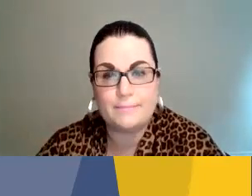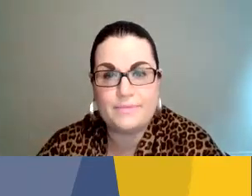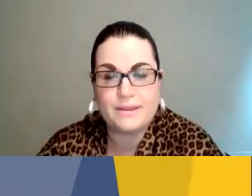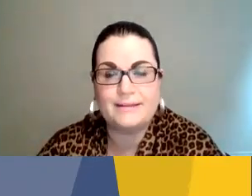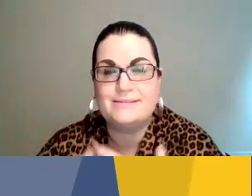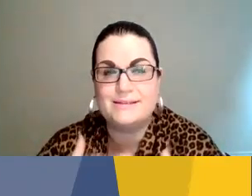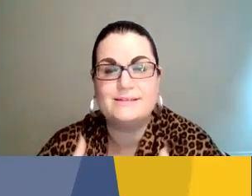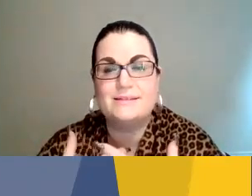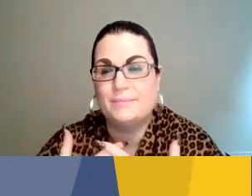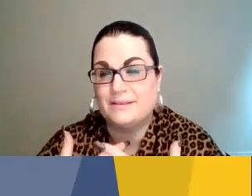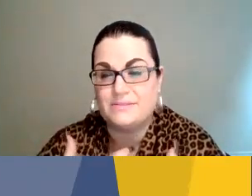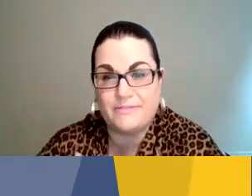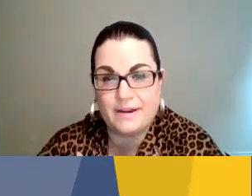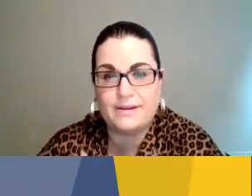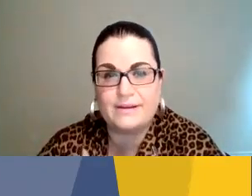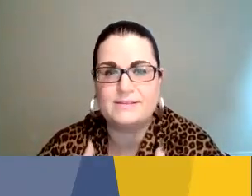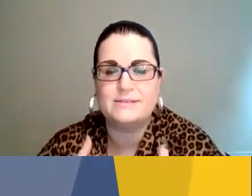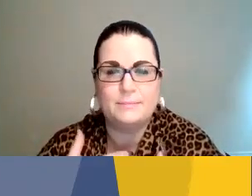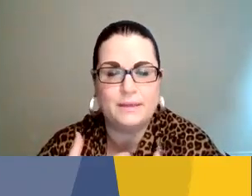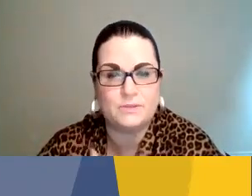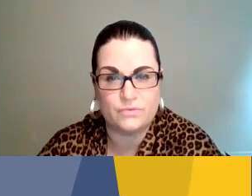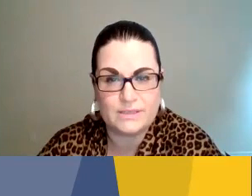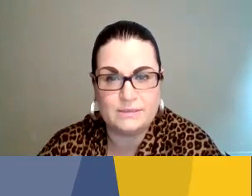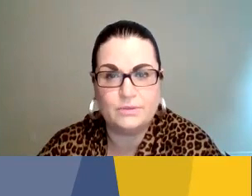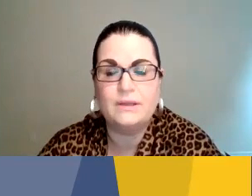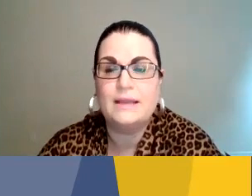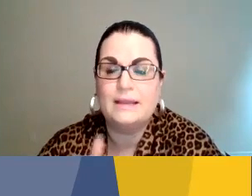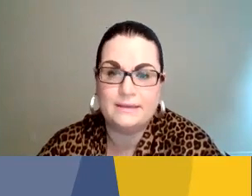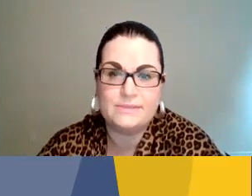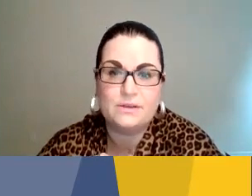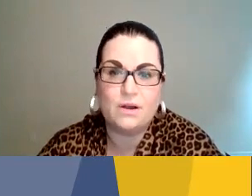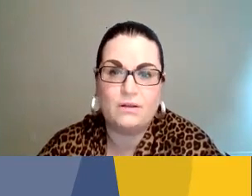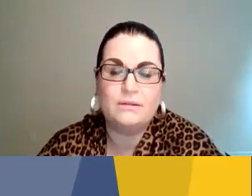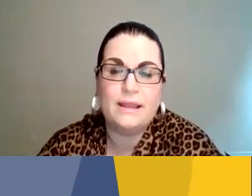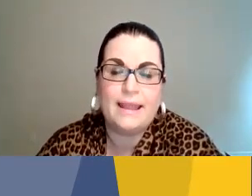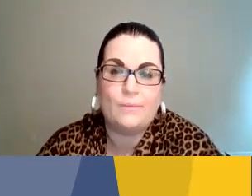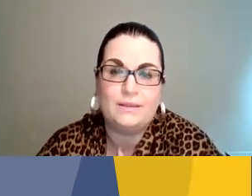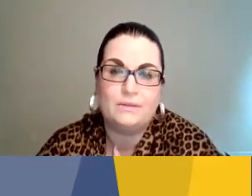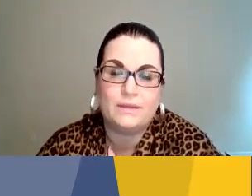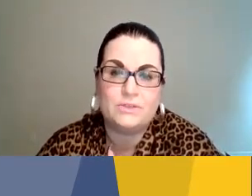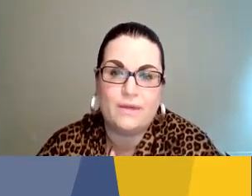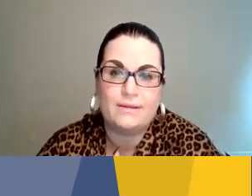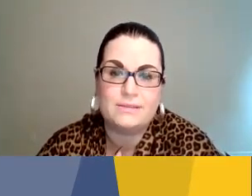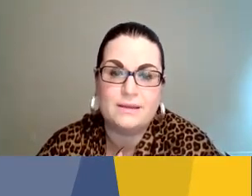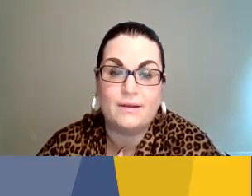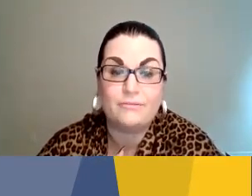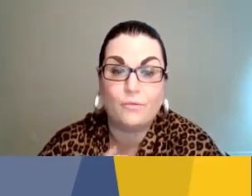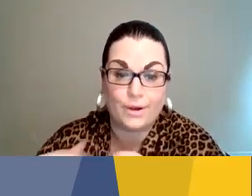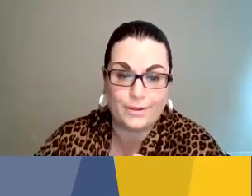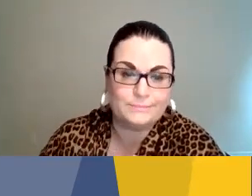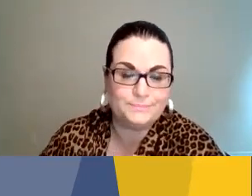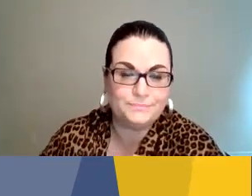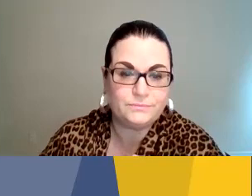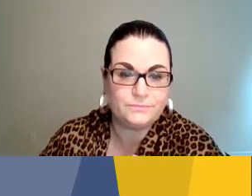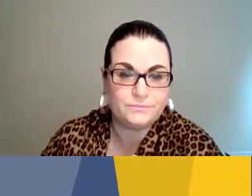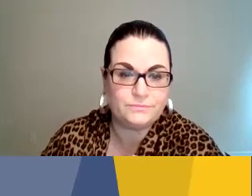look at something and it doesn't seem like it's fair, it doesn't seem like it's reasonable, give us a call and we can look into that for